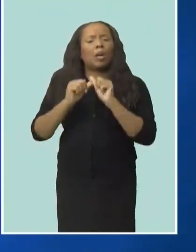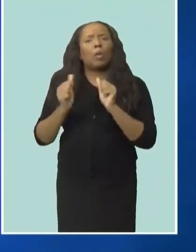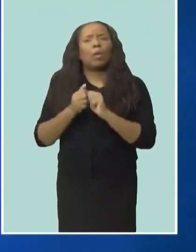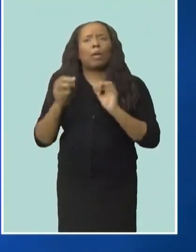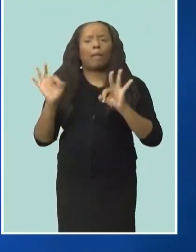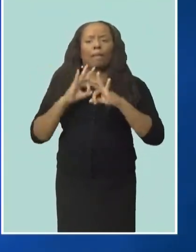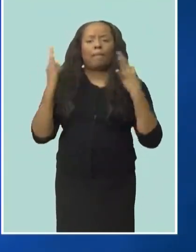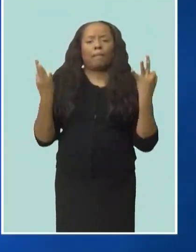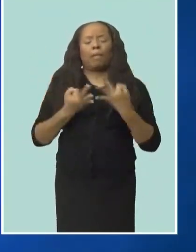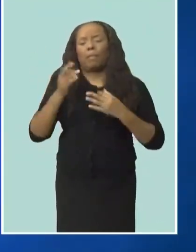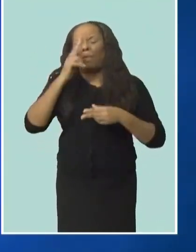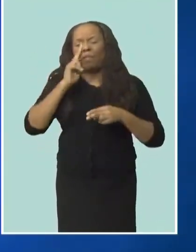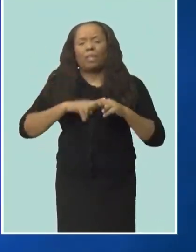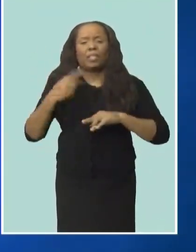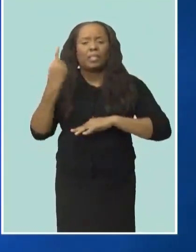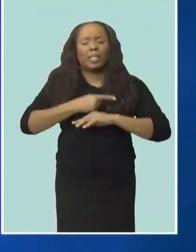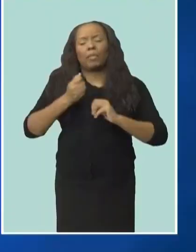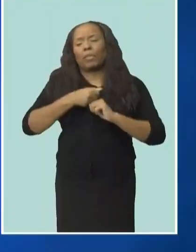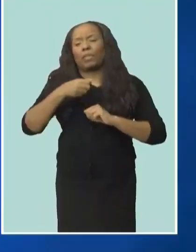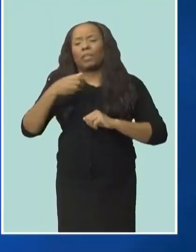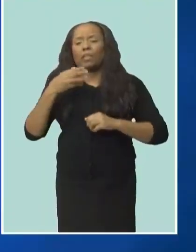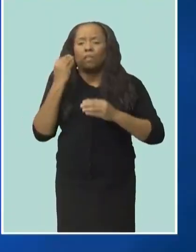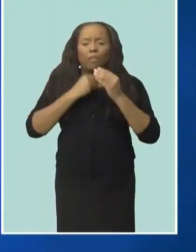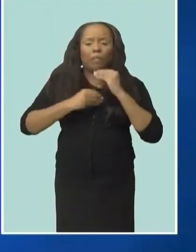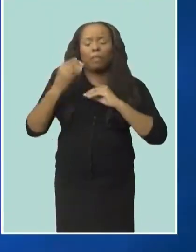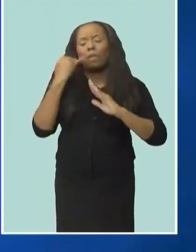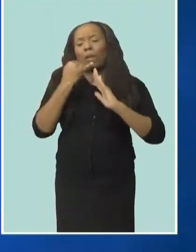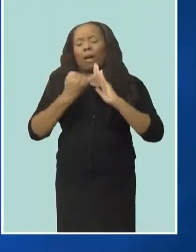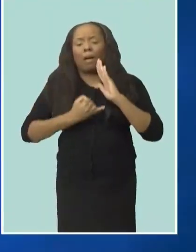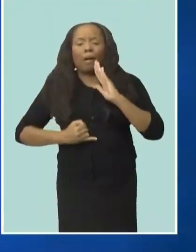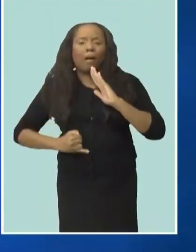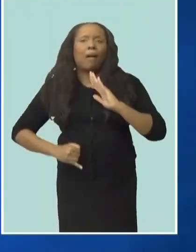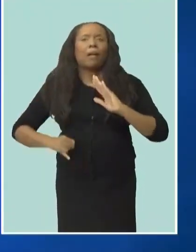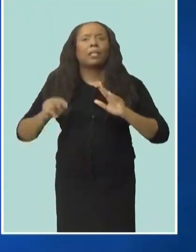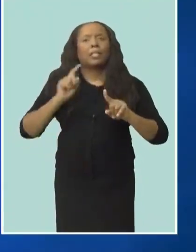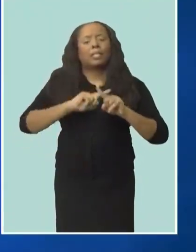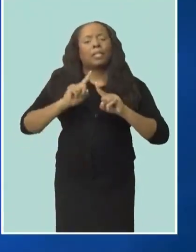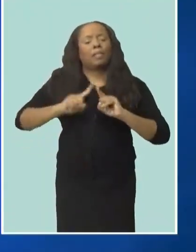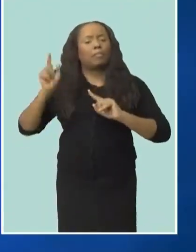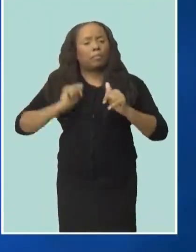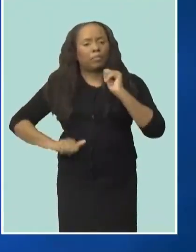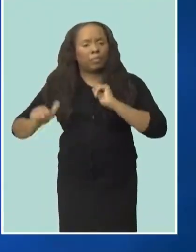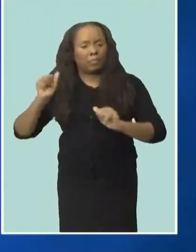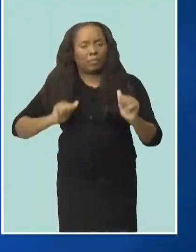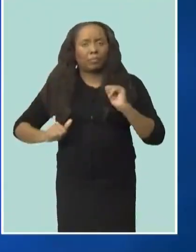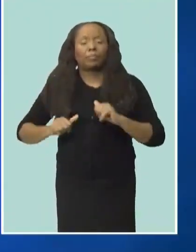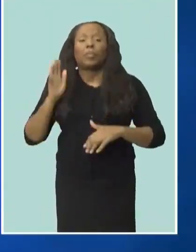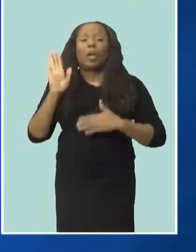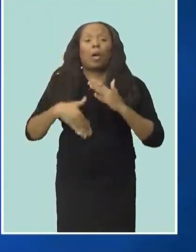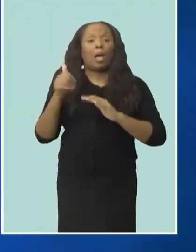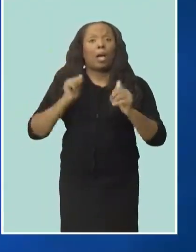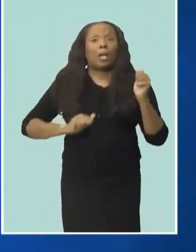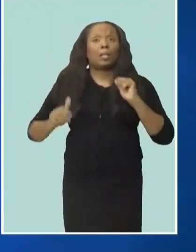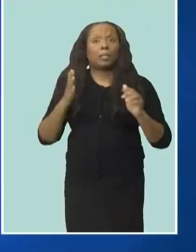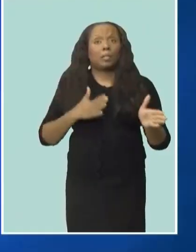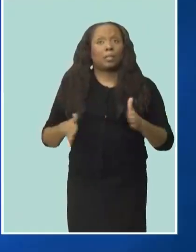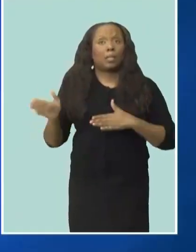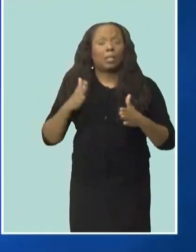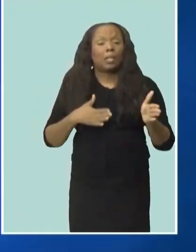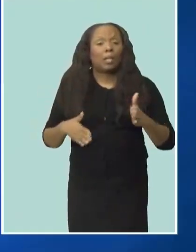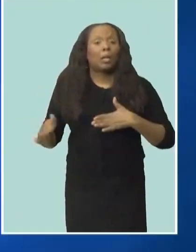family fun day filled with food, arts, crafts, and performances. The activities were organized by the Office